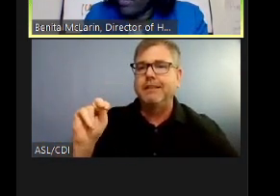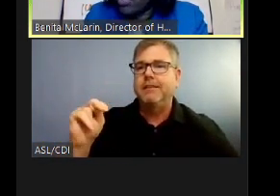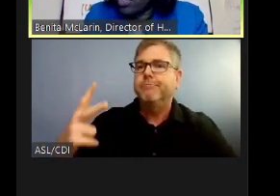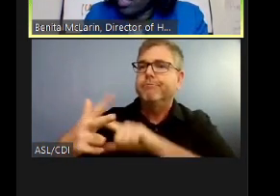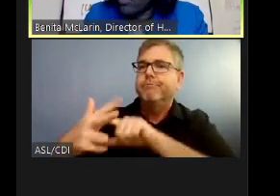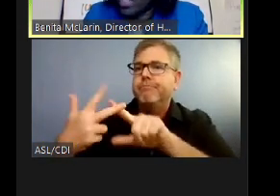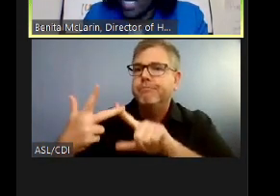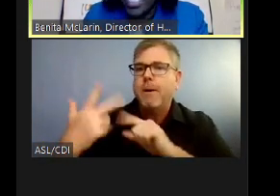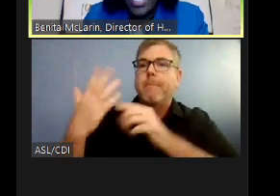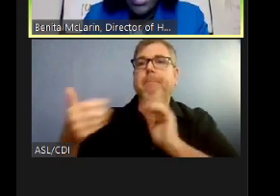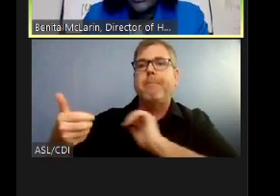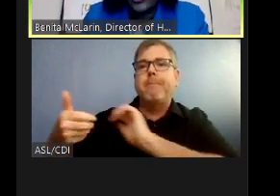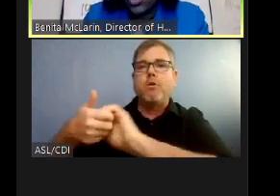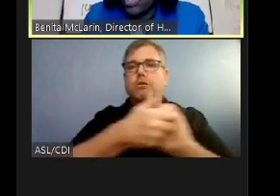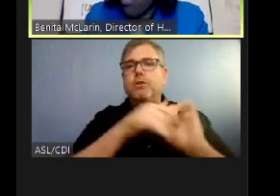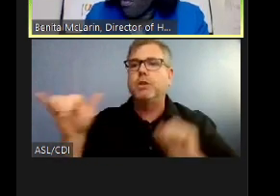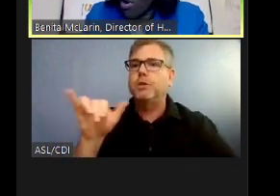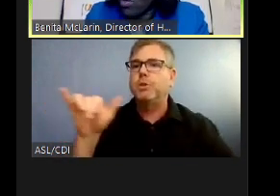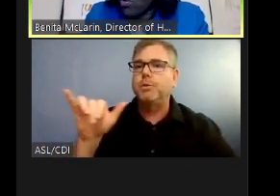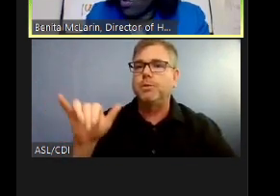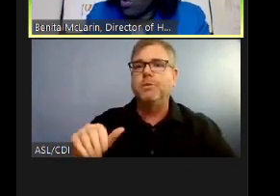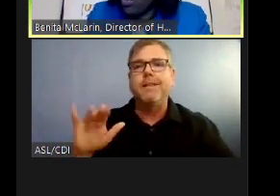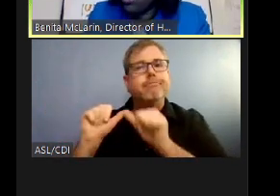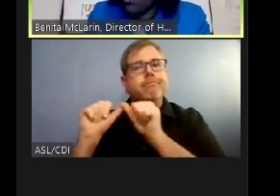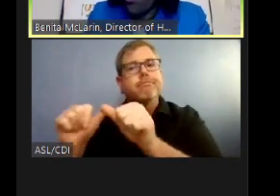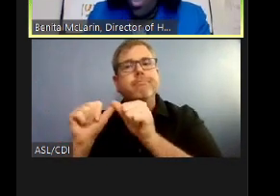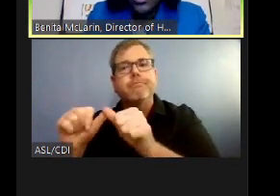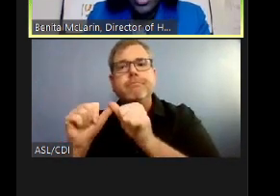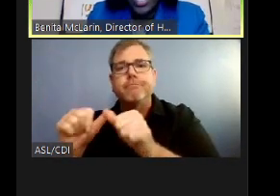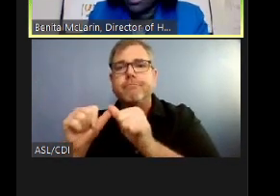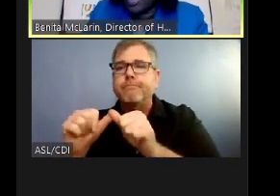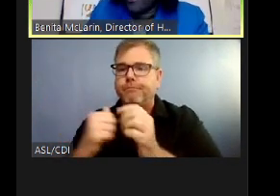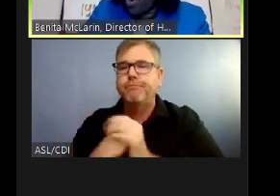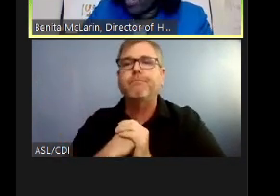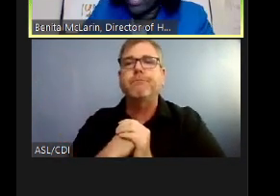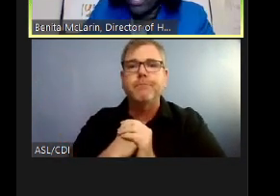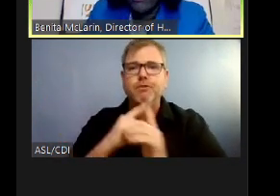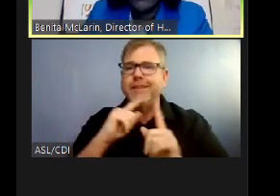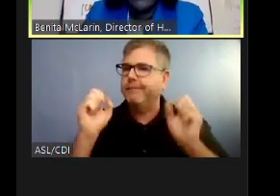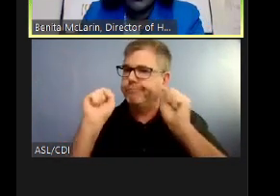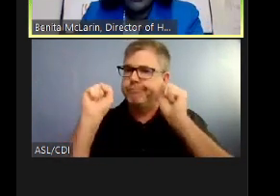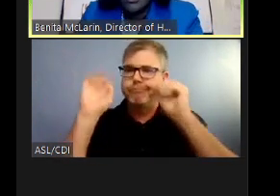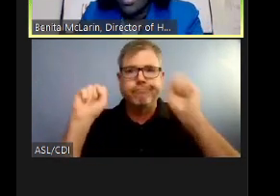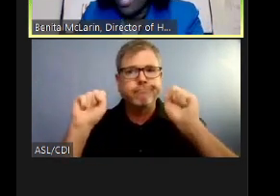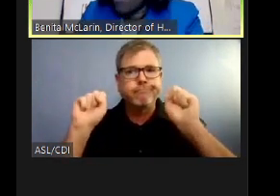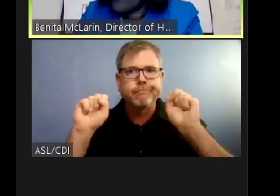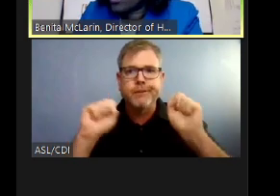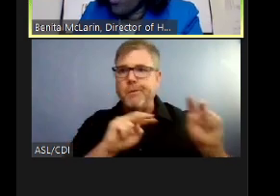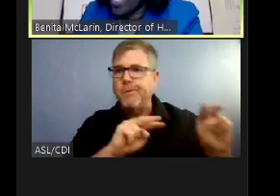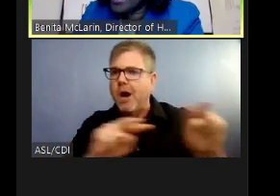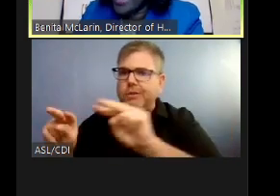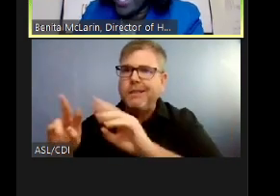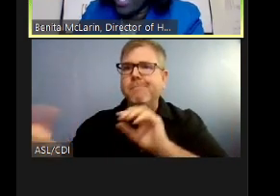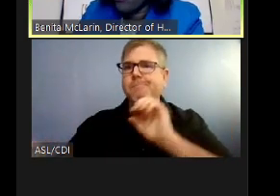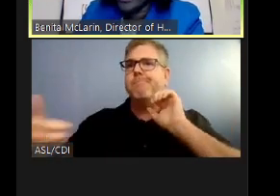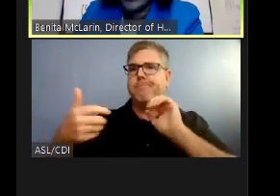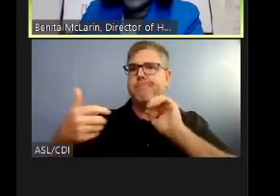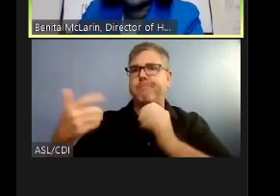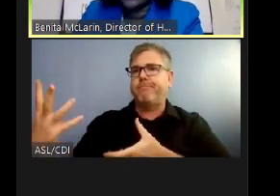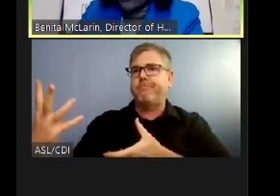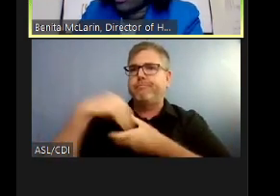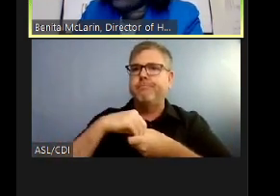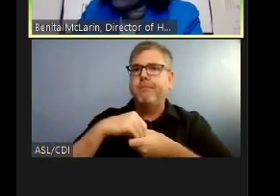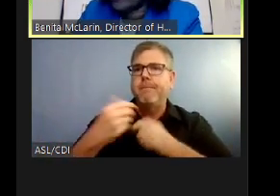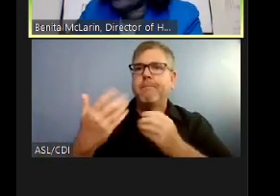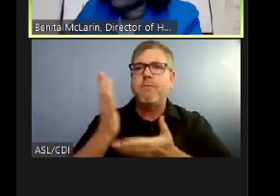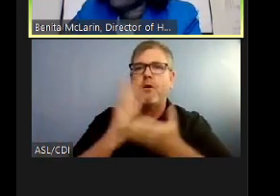continue each and every day. It's truly remarkable to watch and to be a part of. I want to go ahead now